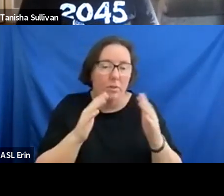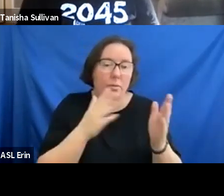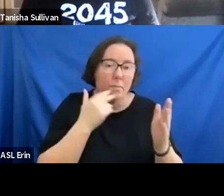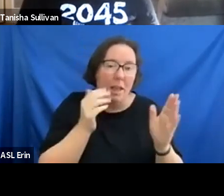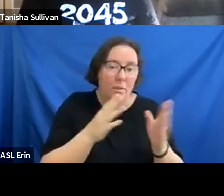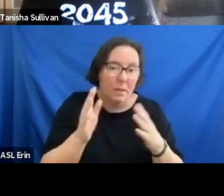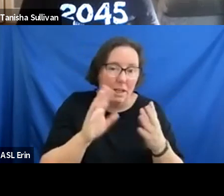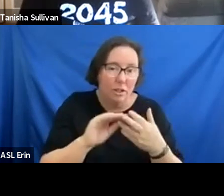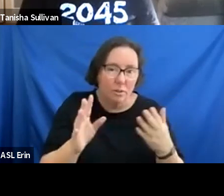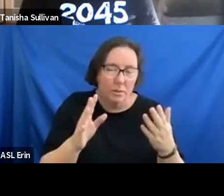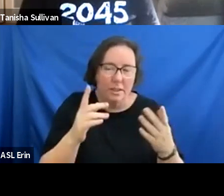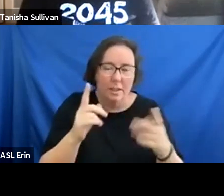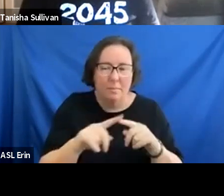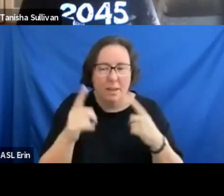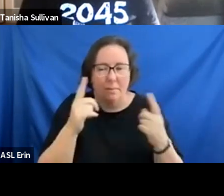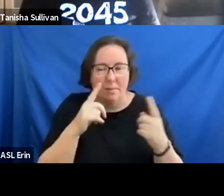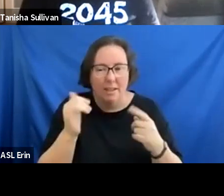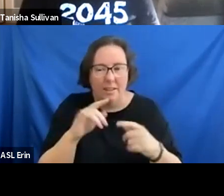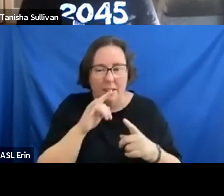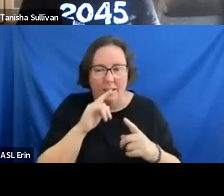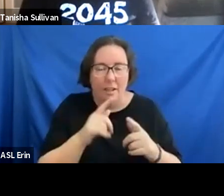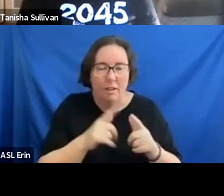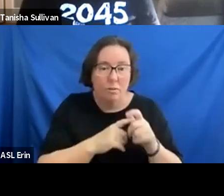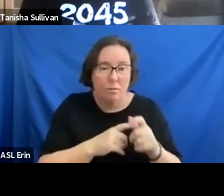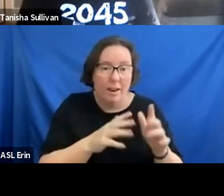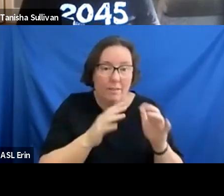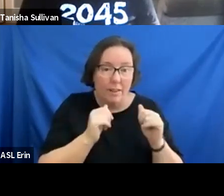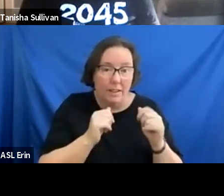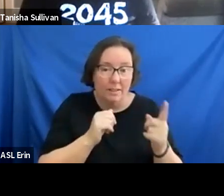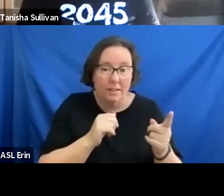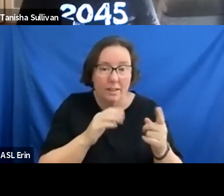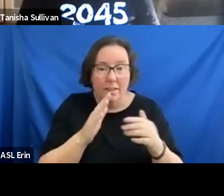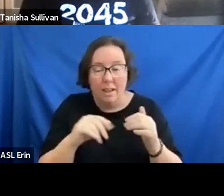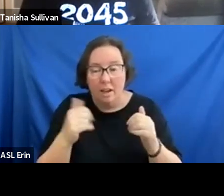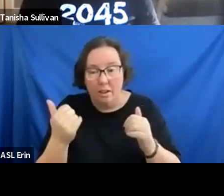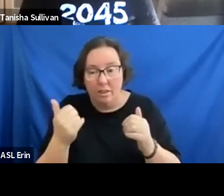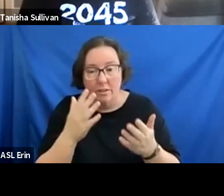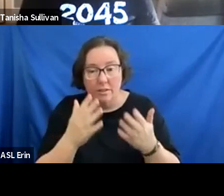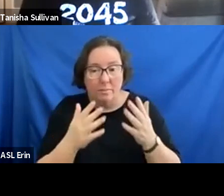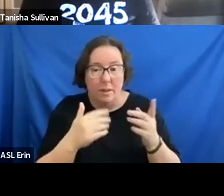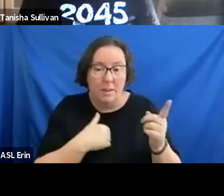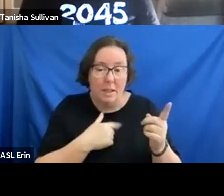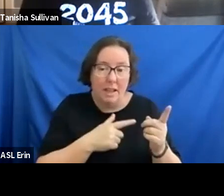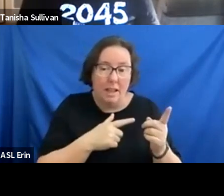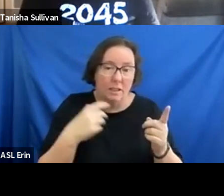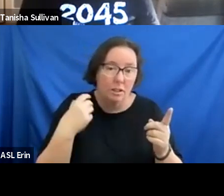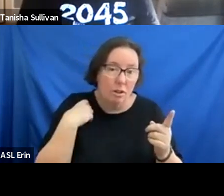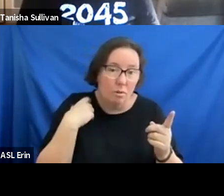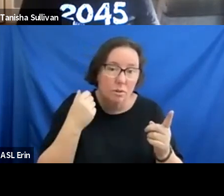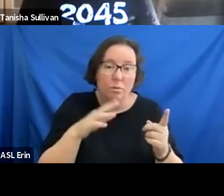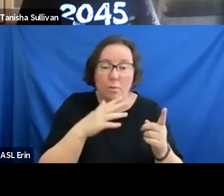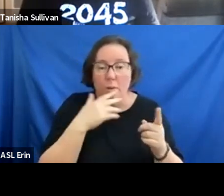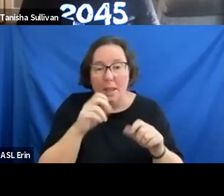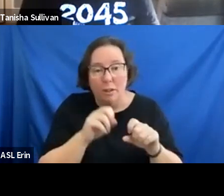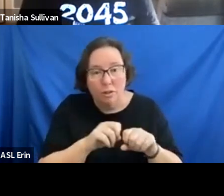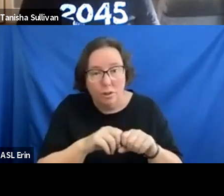I'm thinking, like a kid, you run fast and maybe than others. Maybe he has, coach, he has better